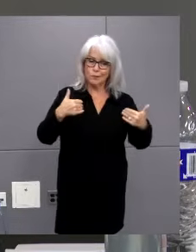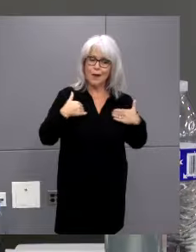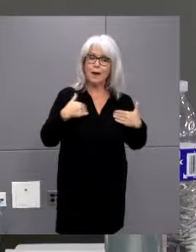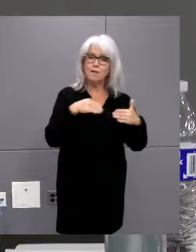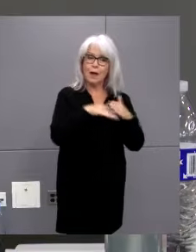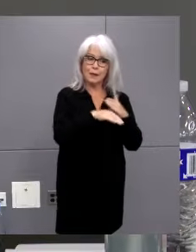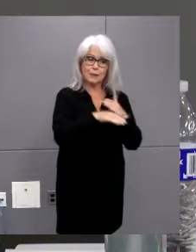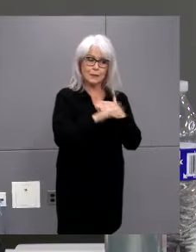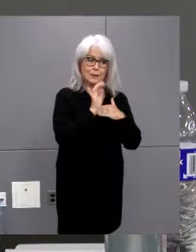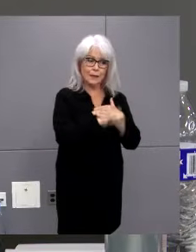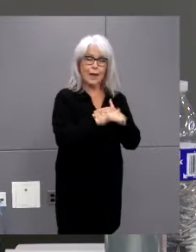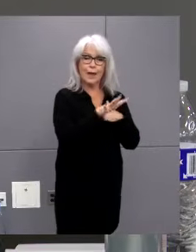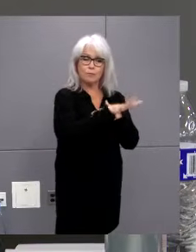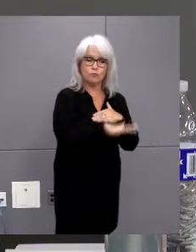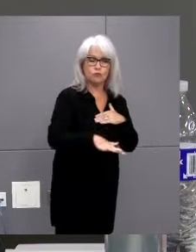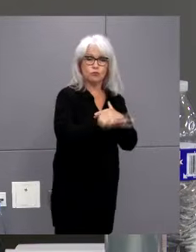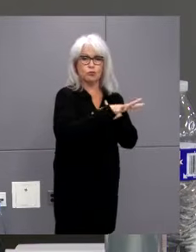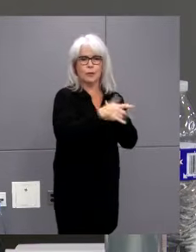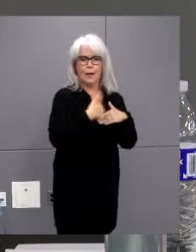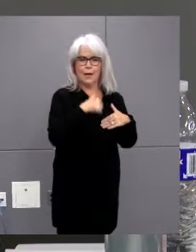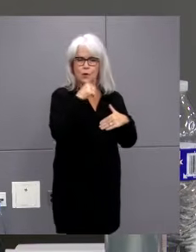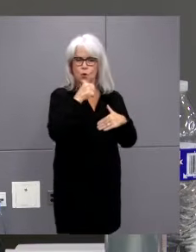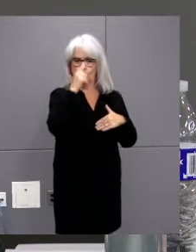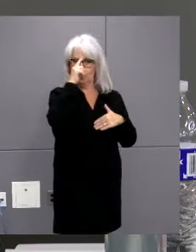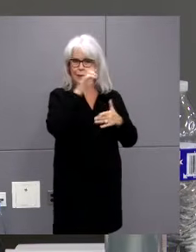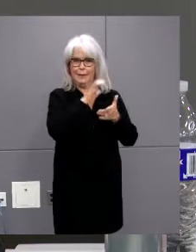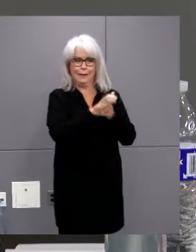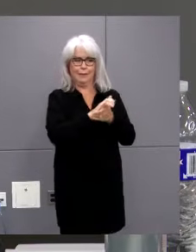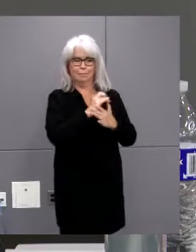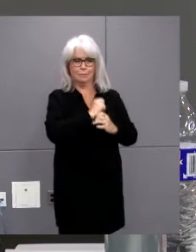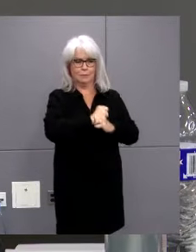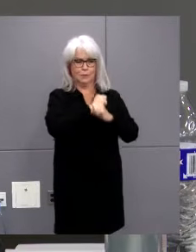that. I do not believe we're a security risk,